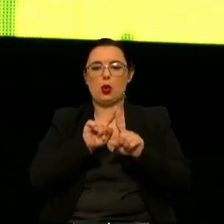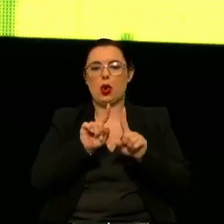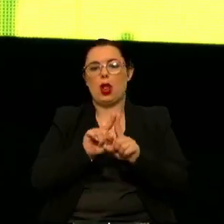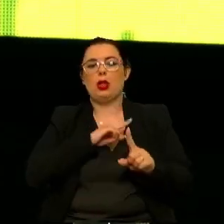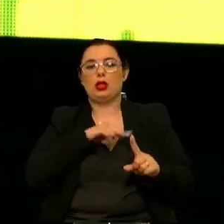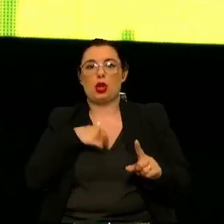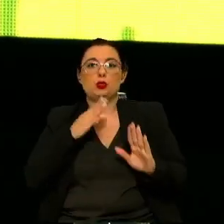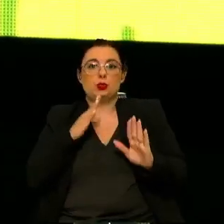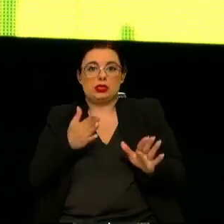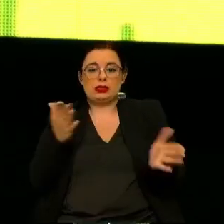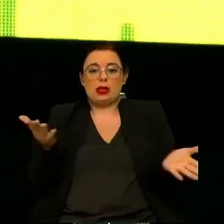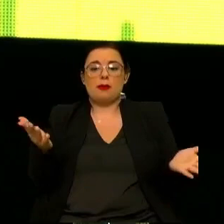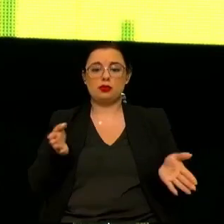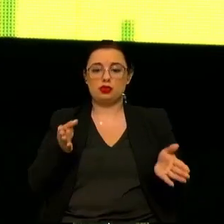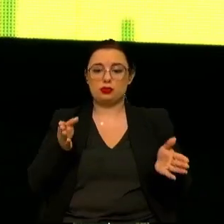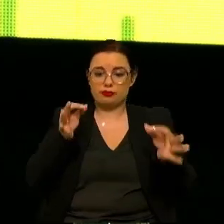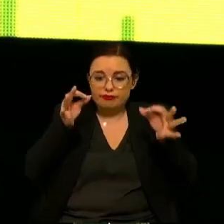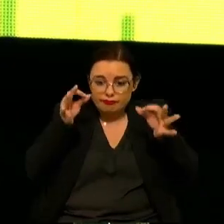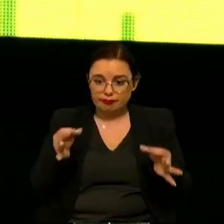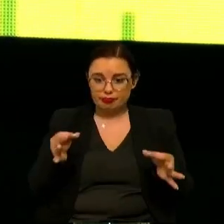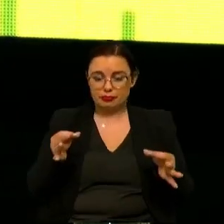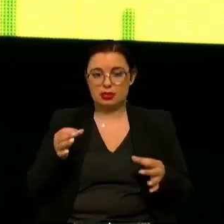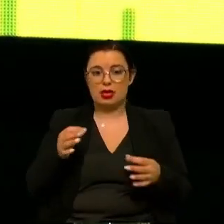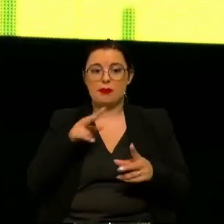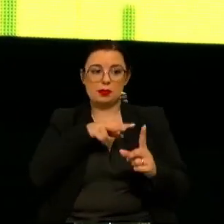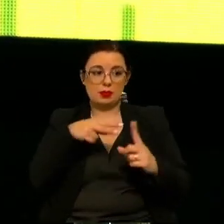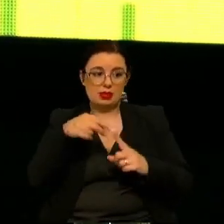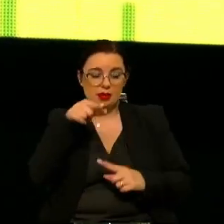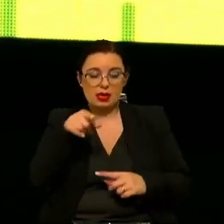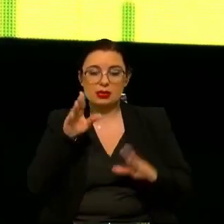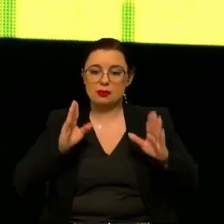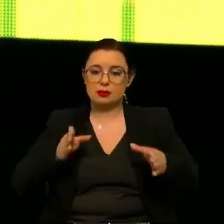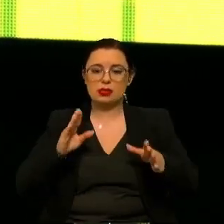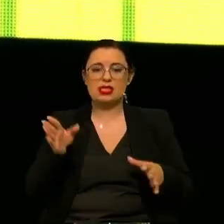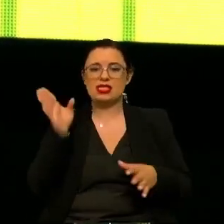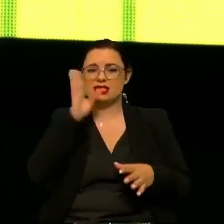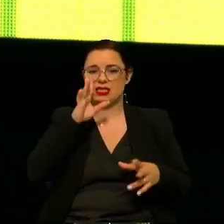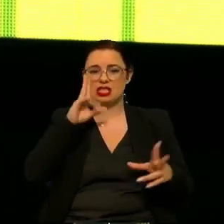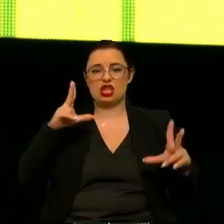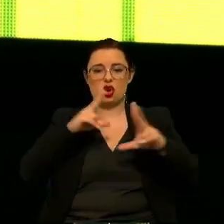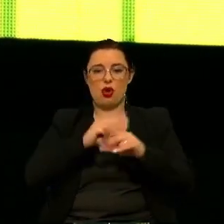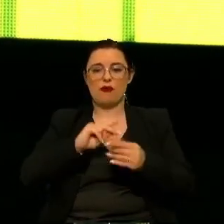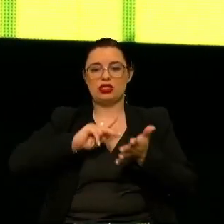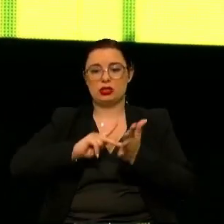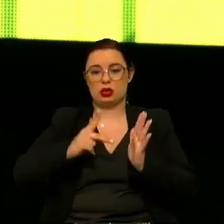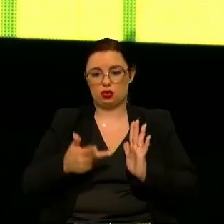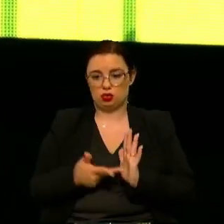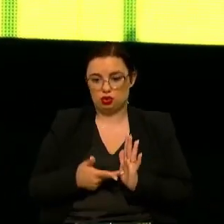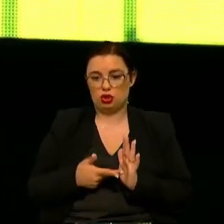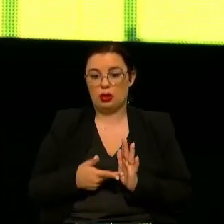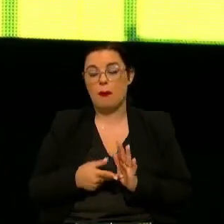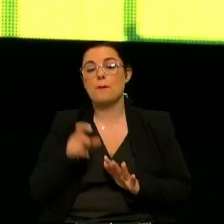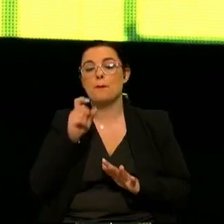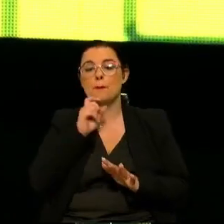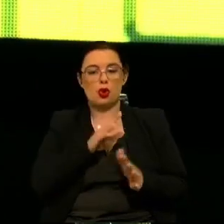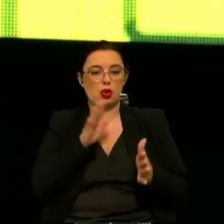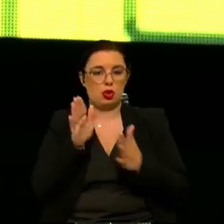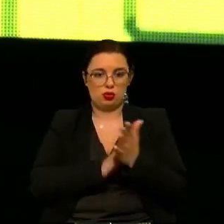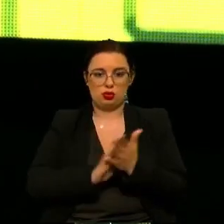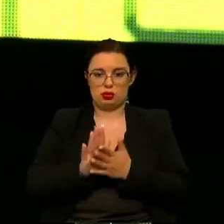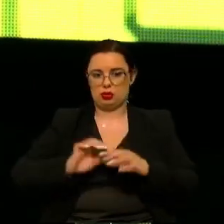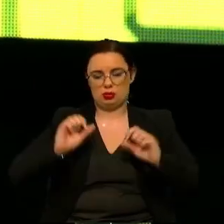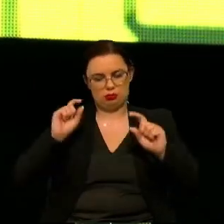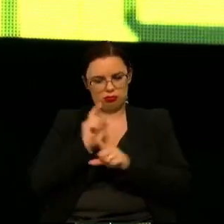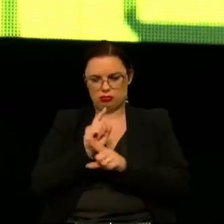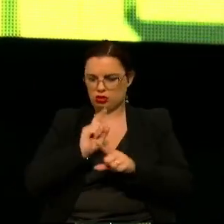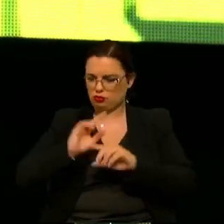need that guarantee of security. Indeed, we need to have this perspective. When we're talking about new technologies,